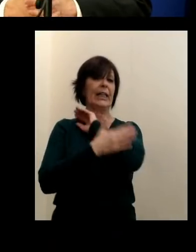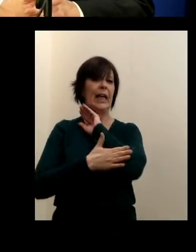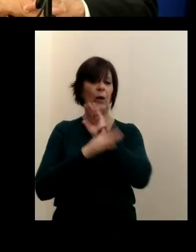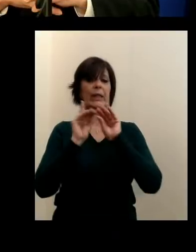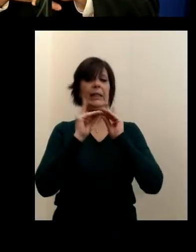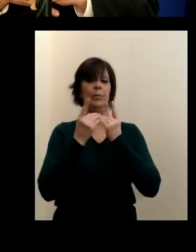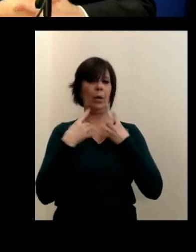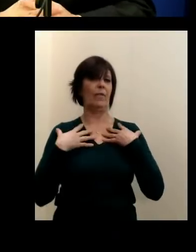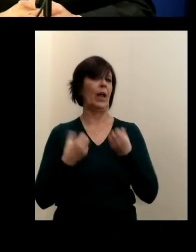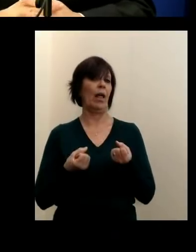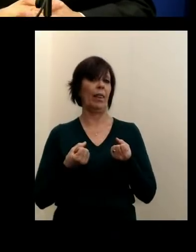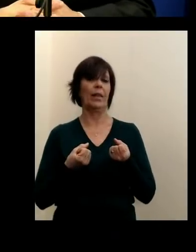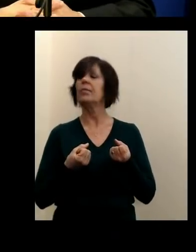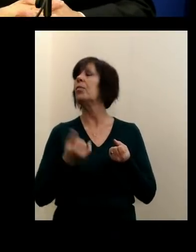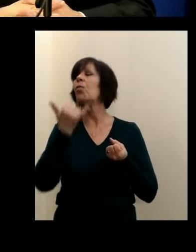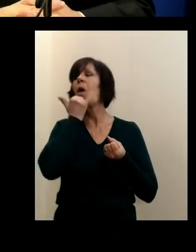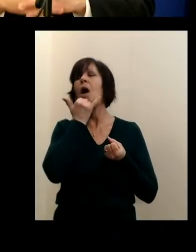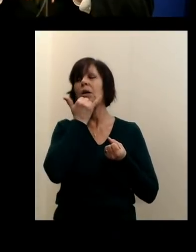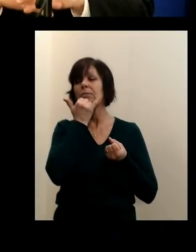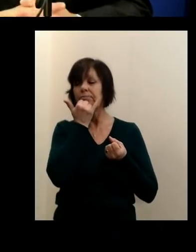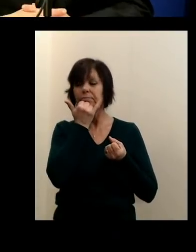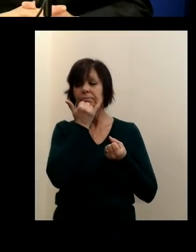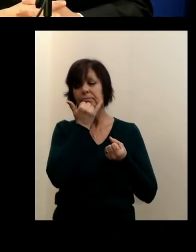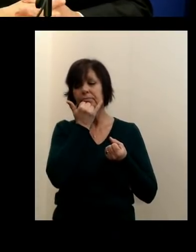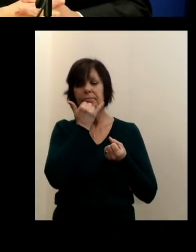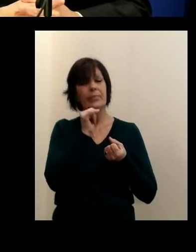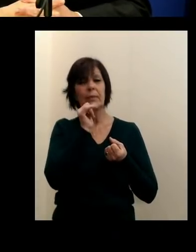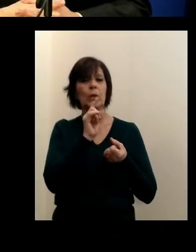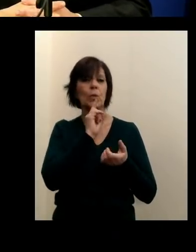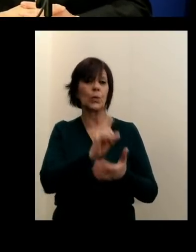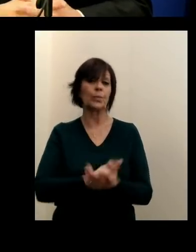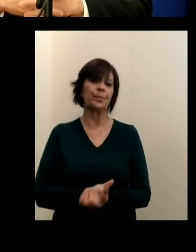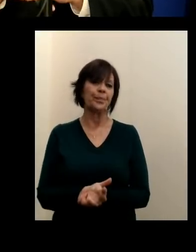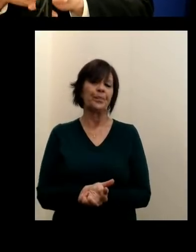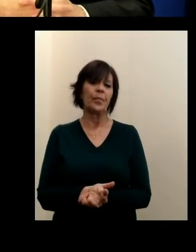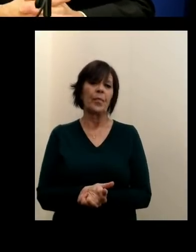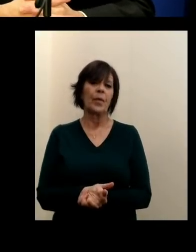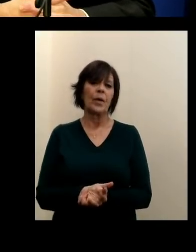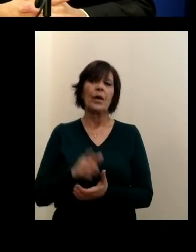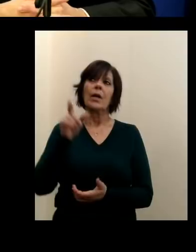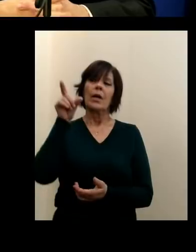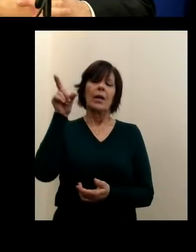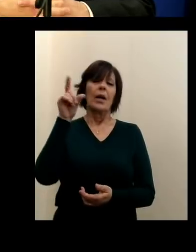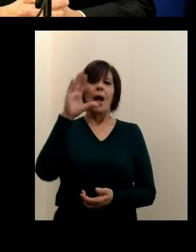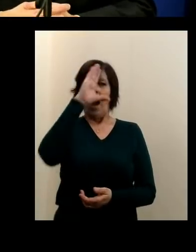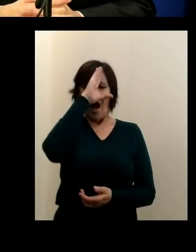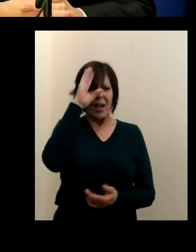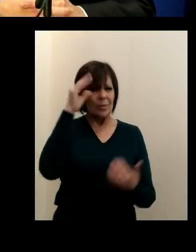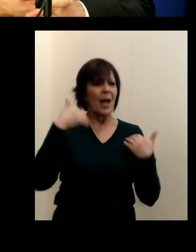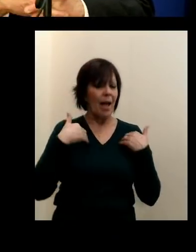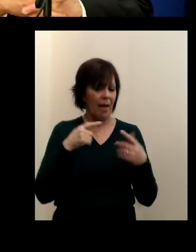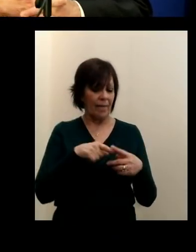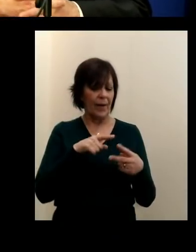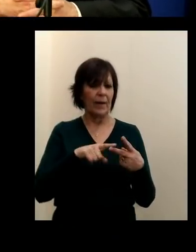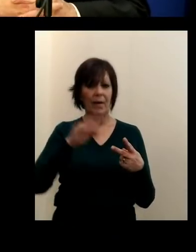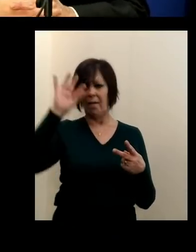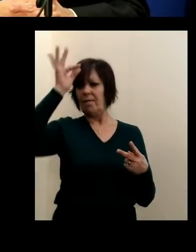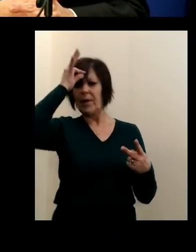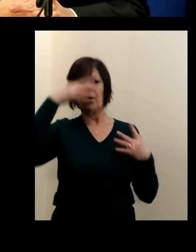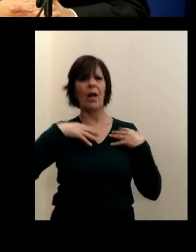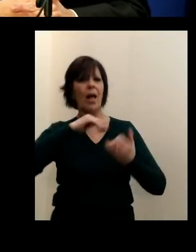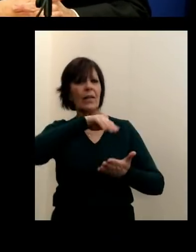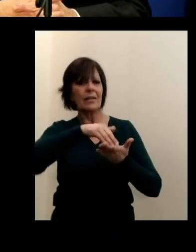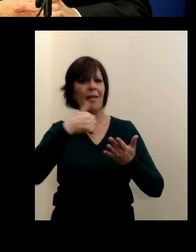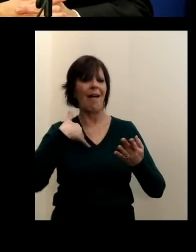Health. That is inaccurate. It is not true. Their hospitals have them, federally qualified health